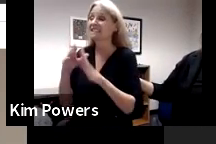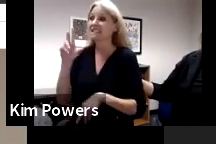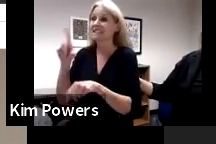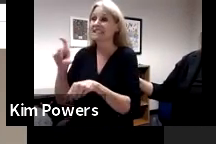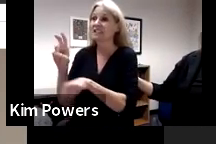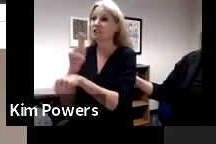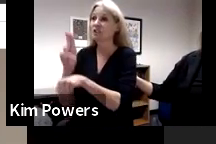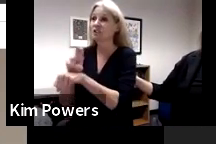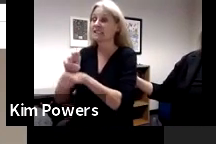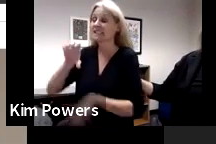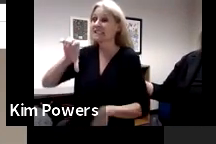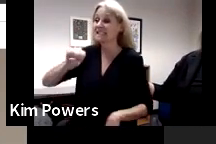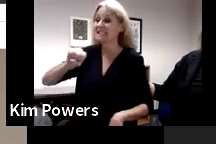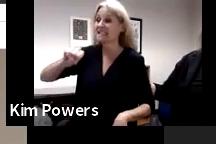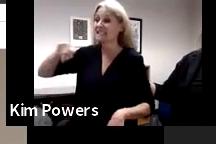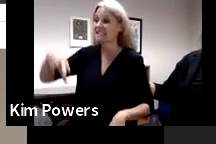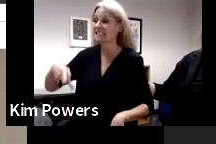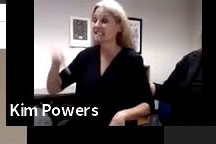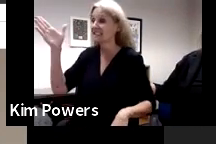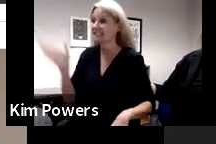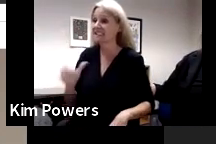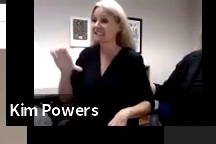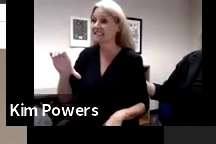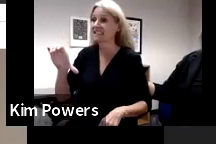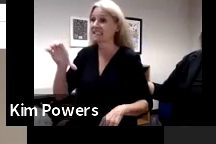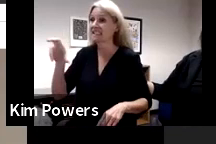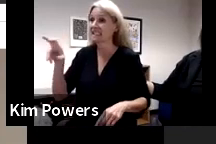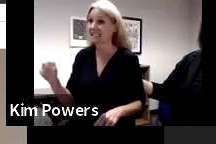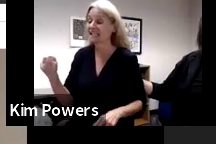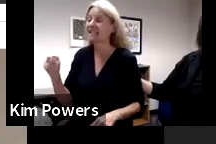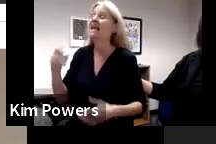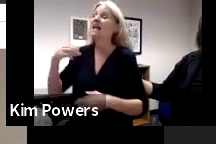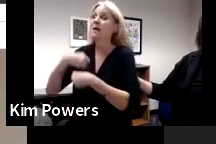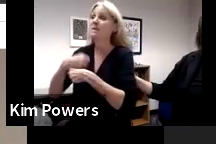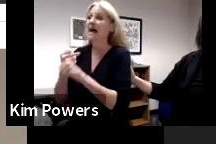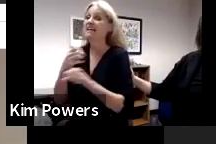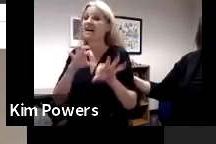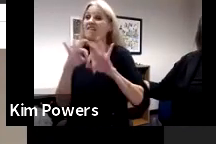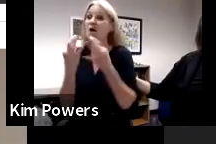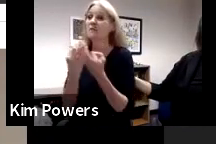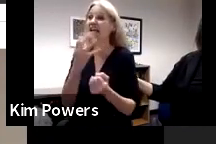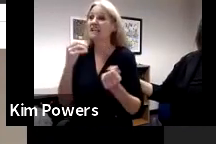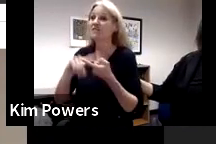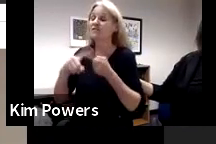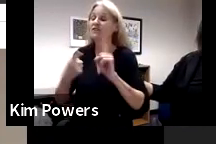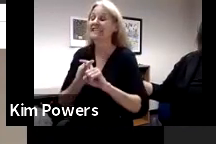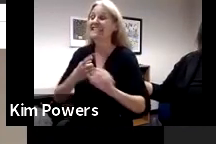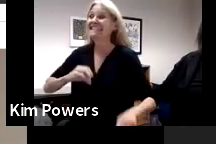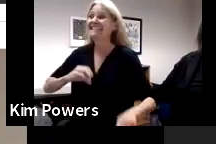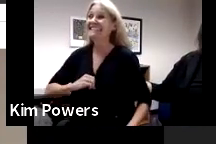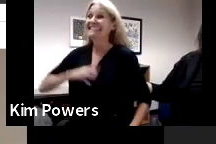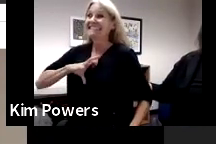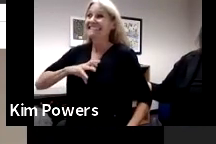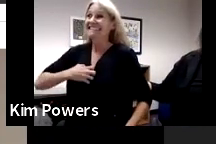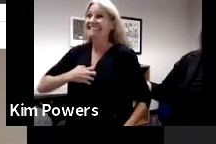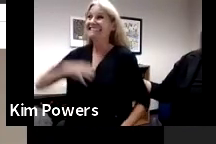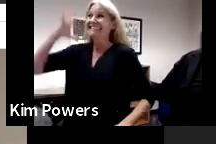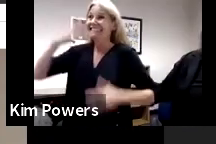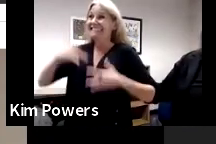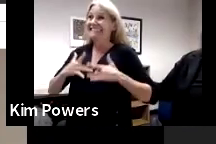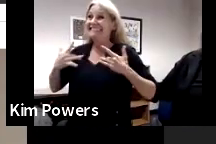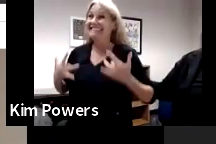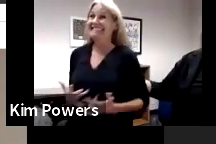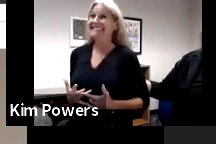and causes feelings of intense personal devaluation. If deafblind individuals were able to utilize SSPs